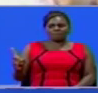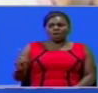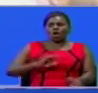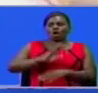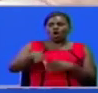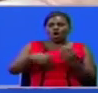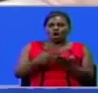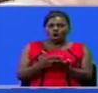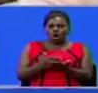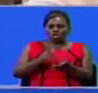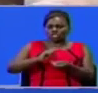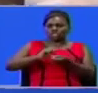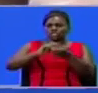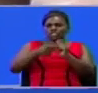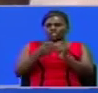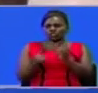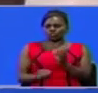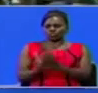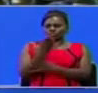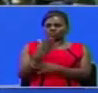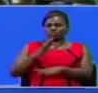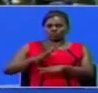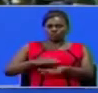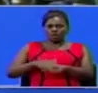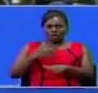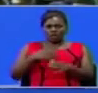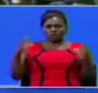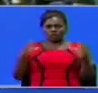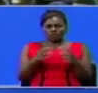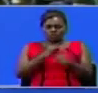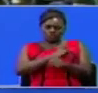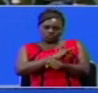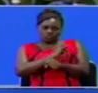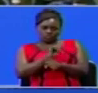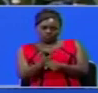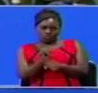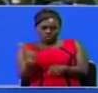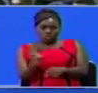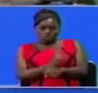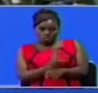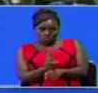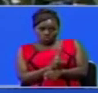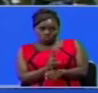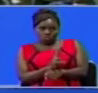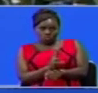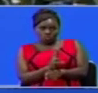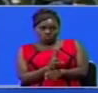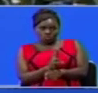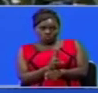have a big role to play to produce something useful. We have community artists who normally use